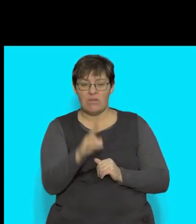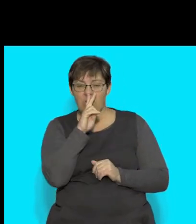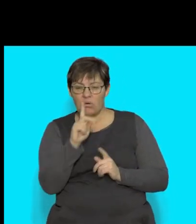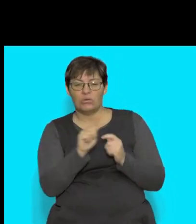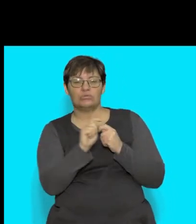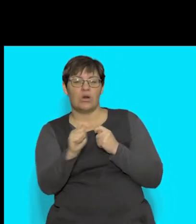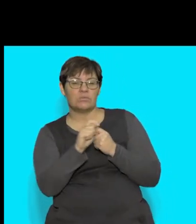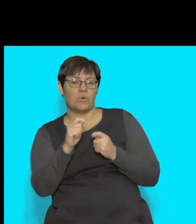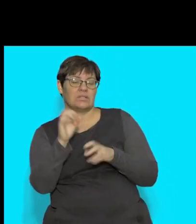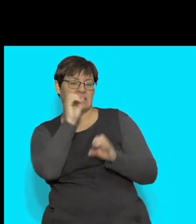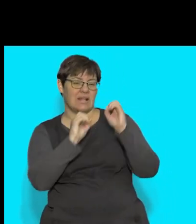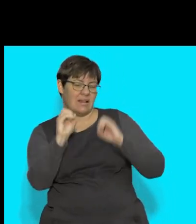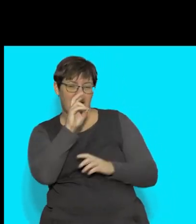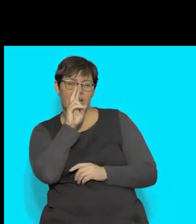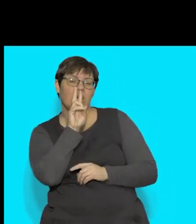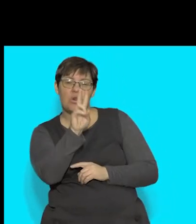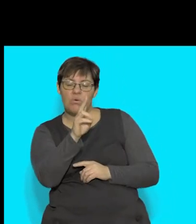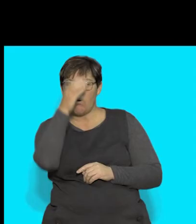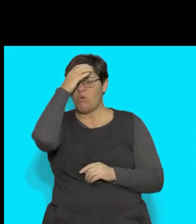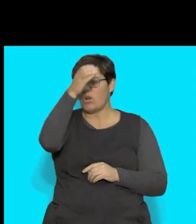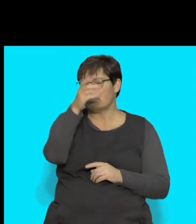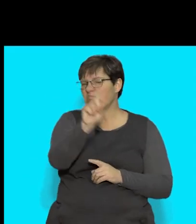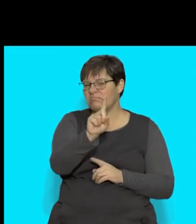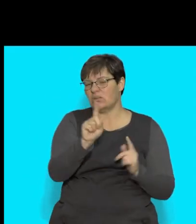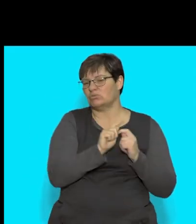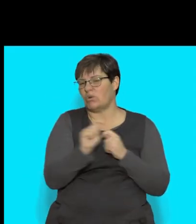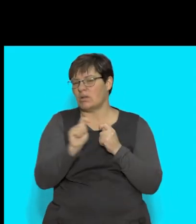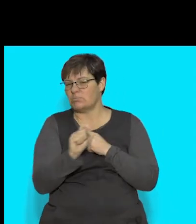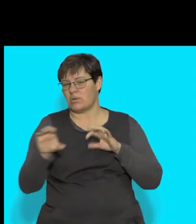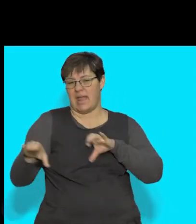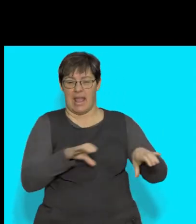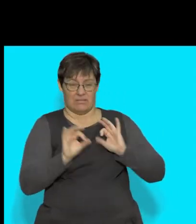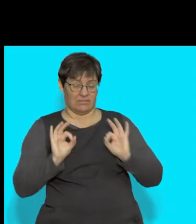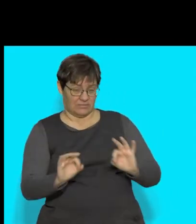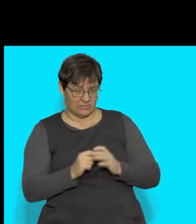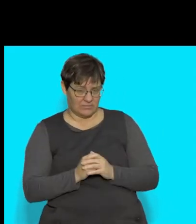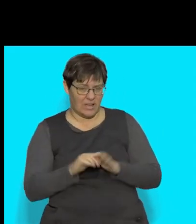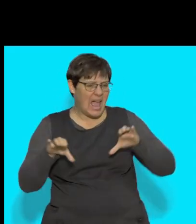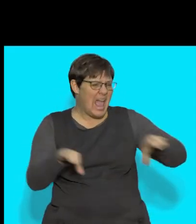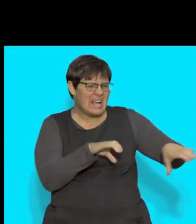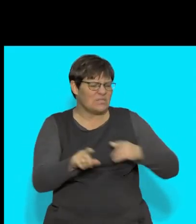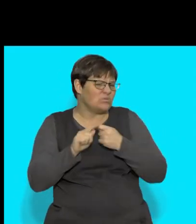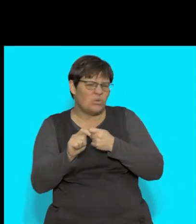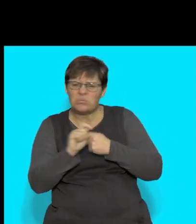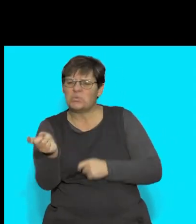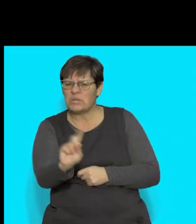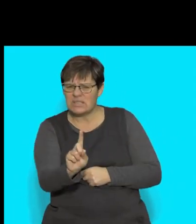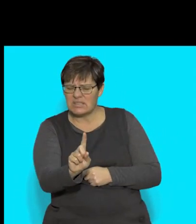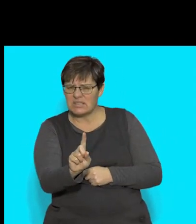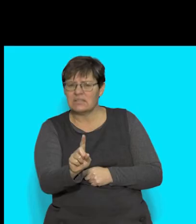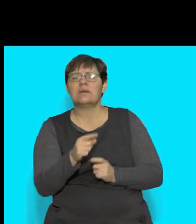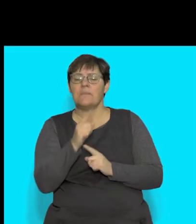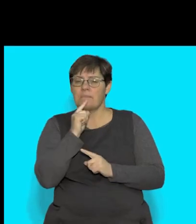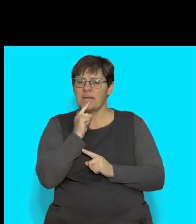transport. And active transport is when we go against the concentration gradient. Remember, I always